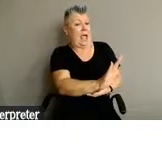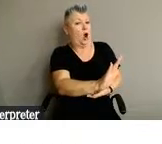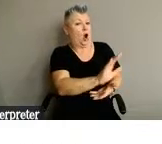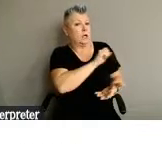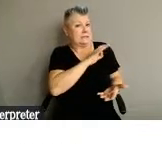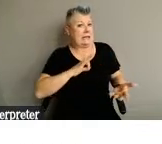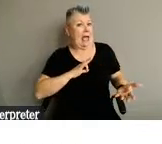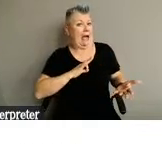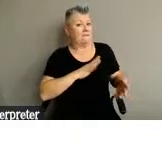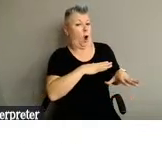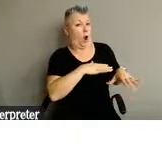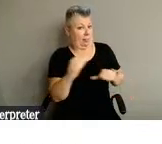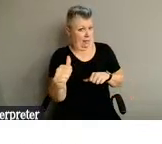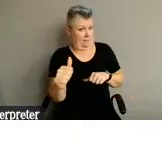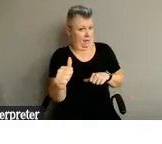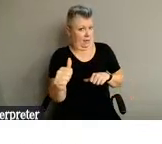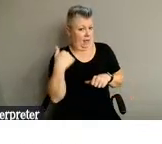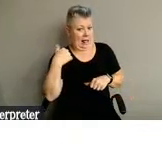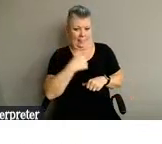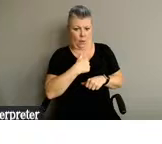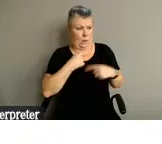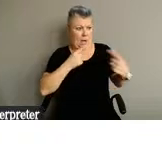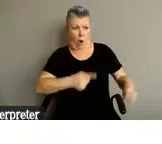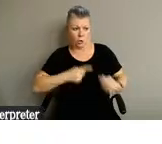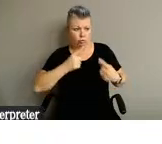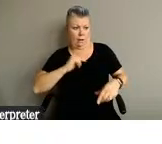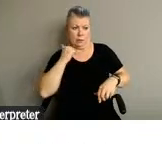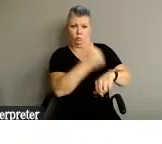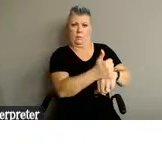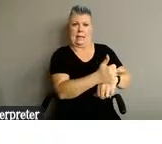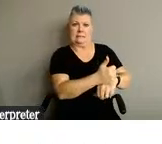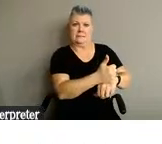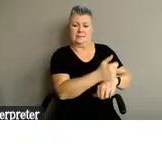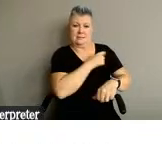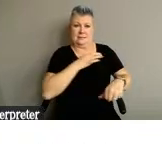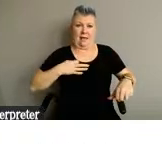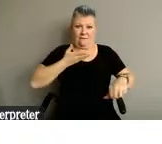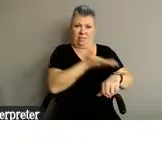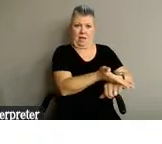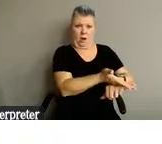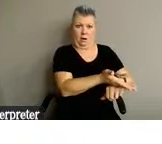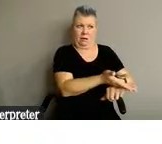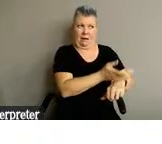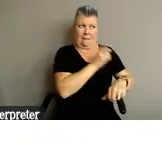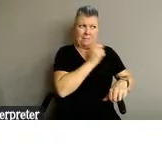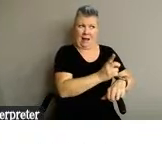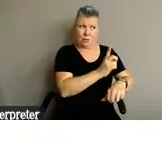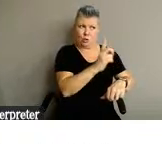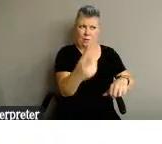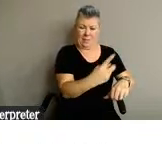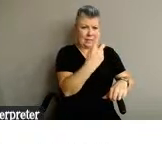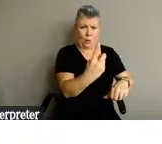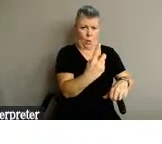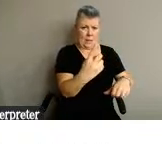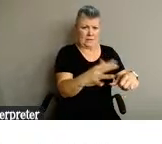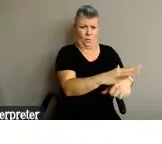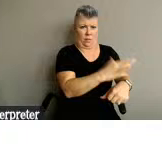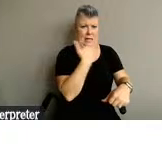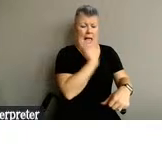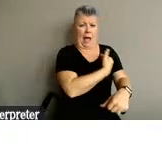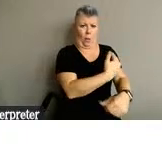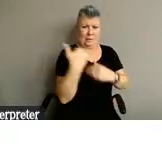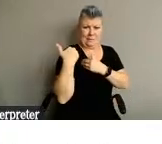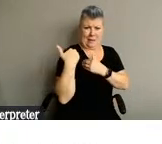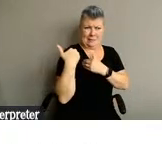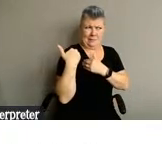can't get people there. I'm not sure that's entirely on us anymore. And that's why we're going to make those connections to the climate